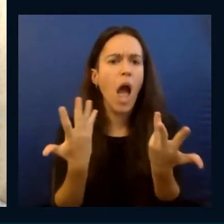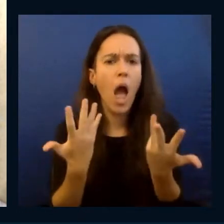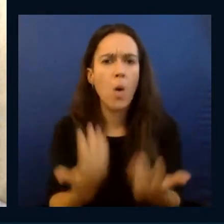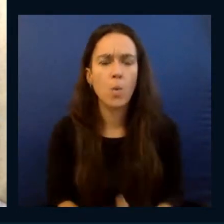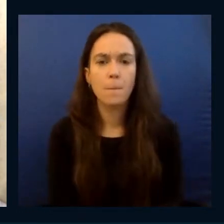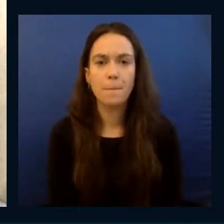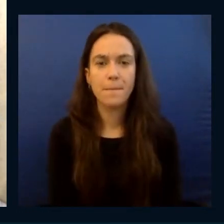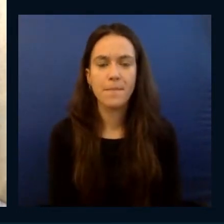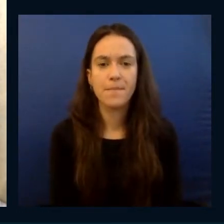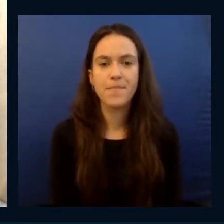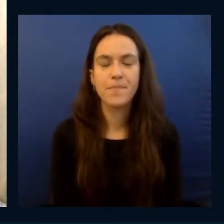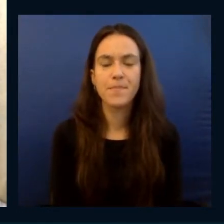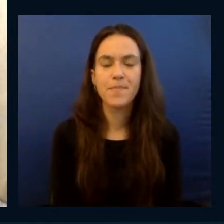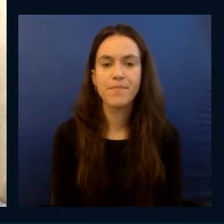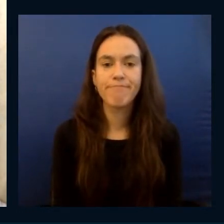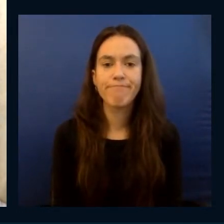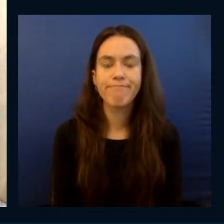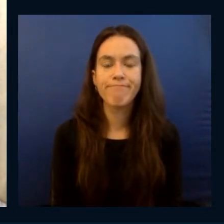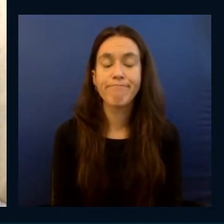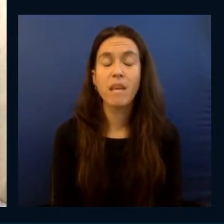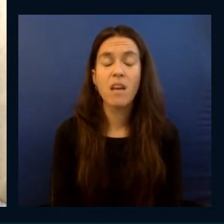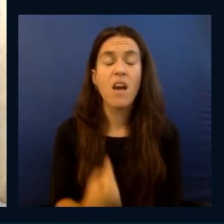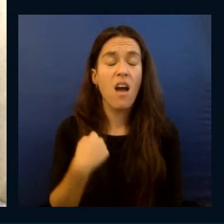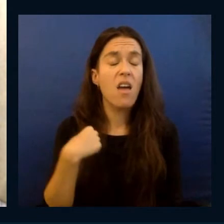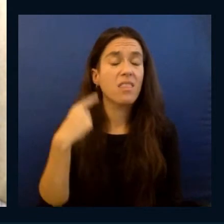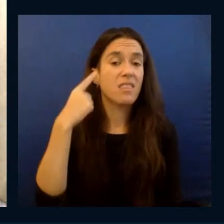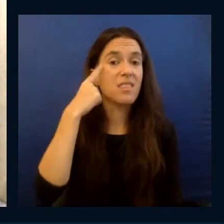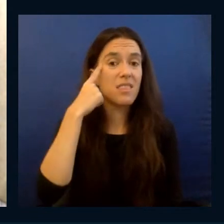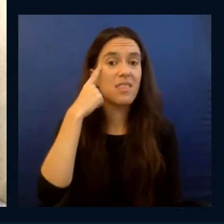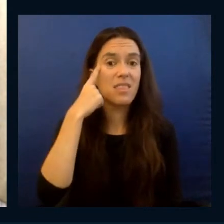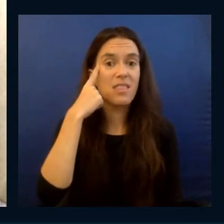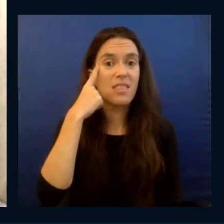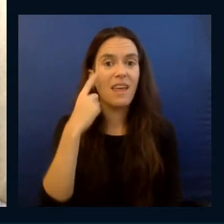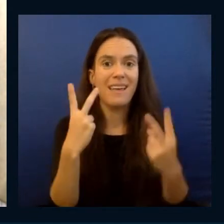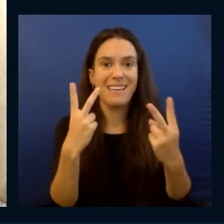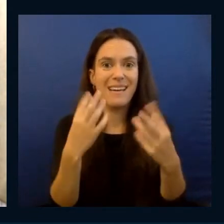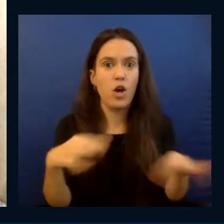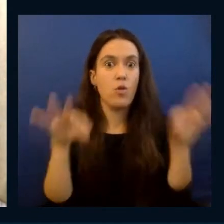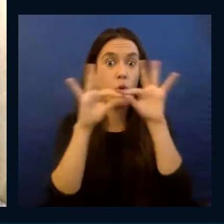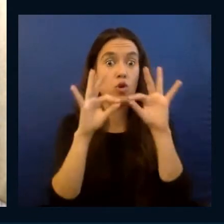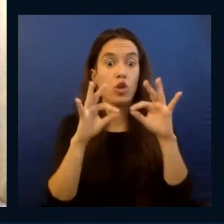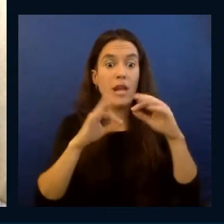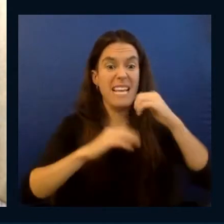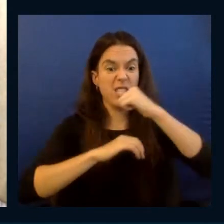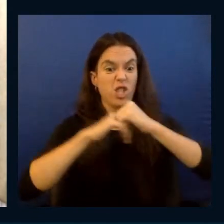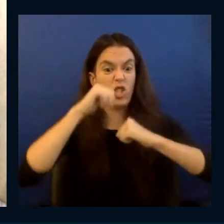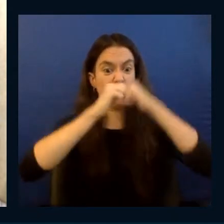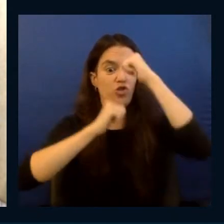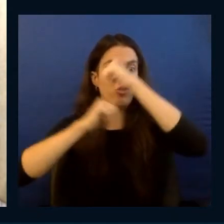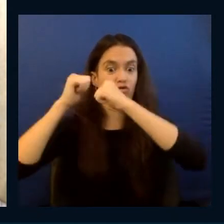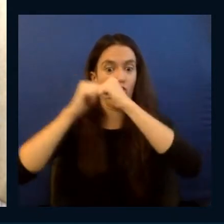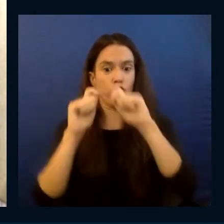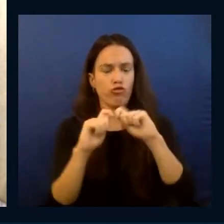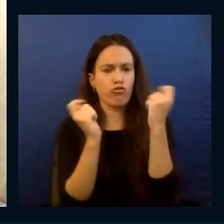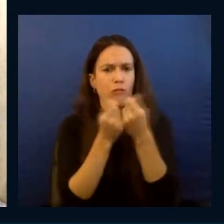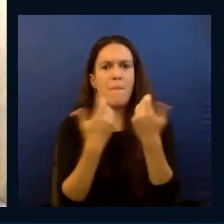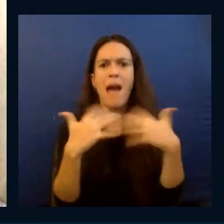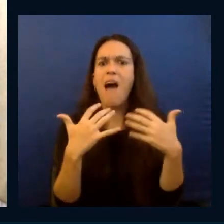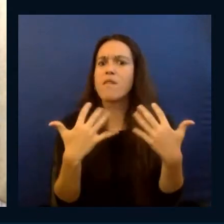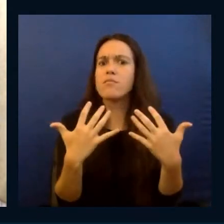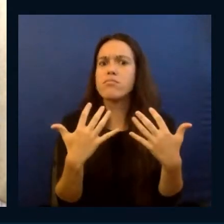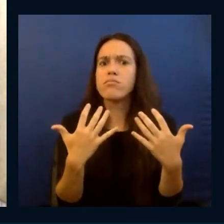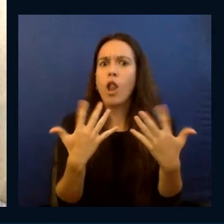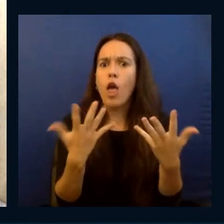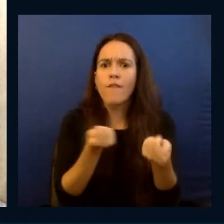So the key here is, I think, infrastructure teams have a lot to adapt to when it comes to source control. There's a lot of things